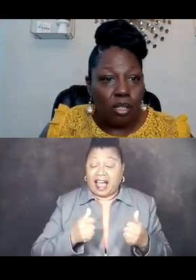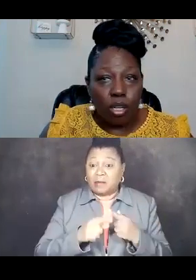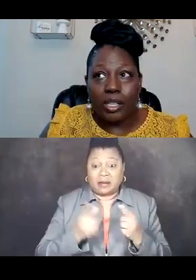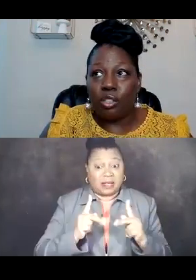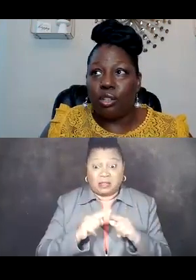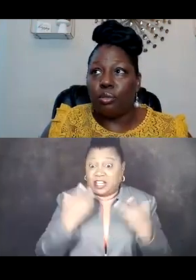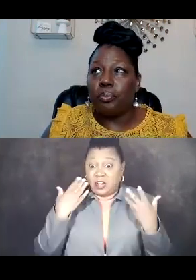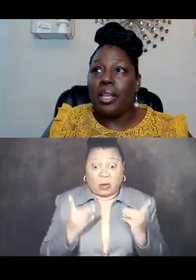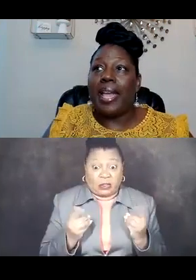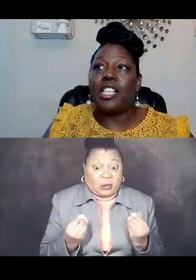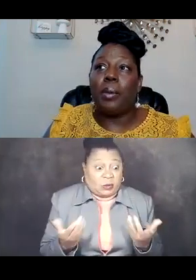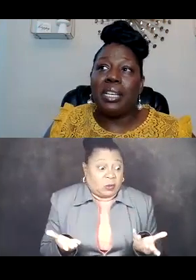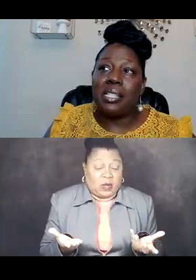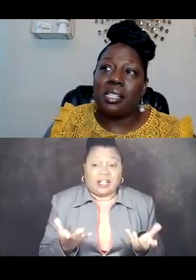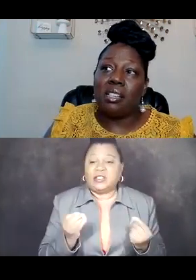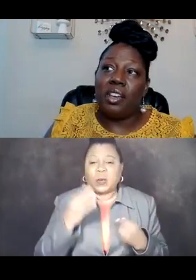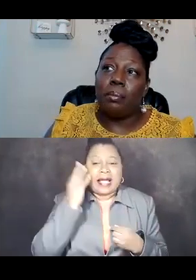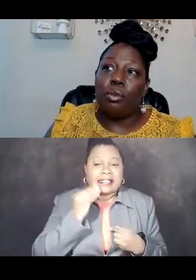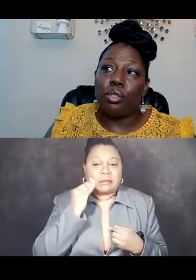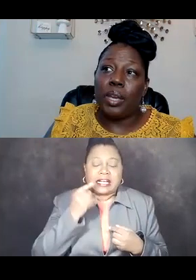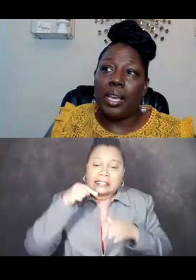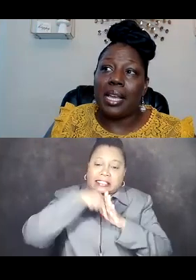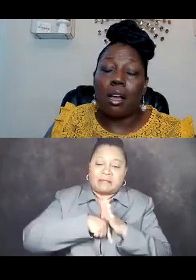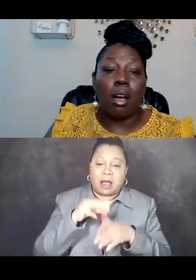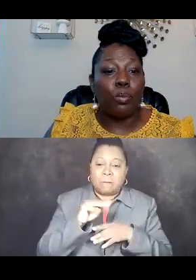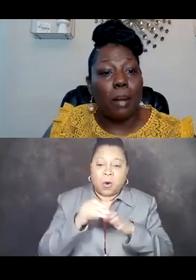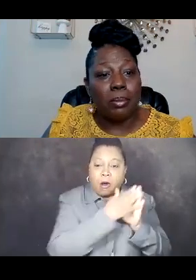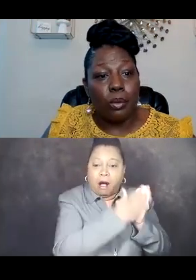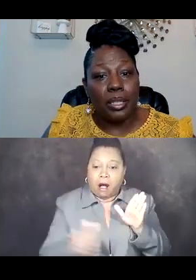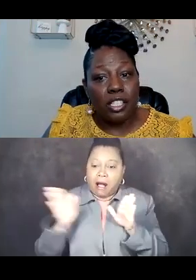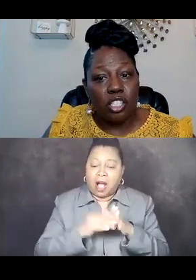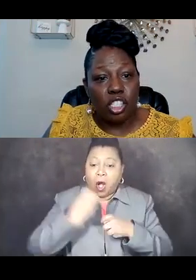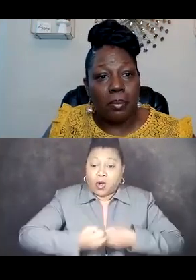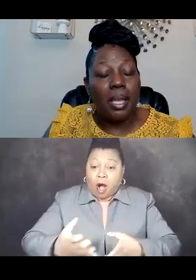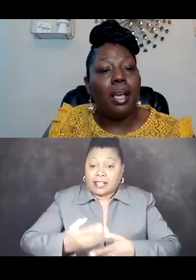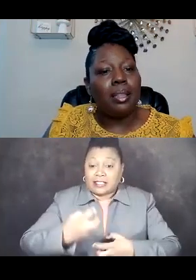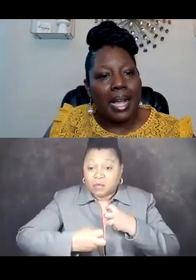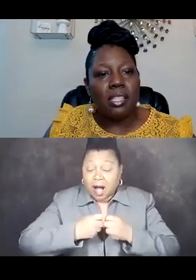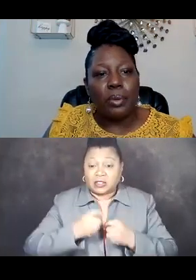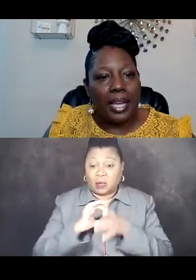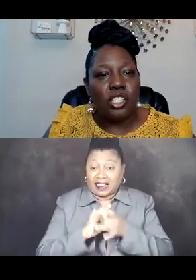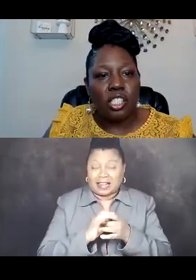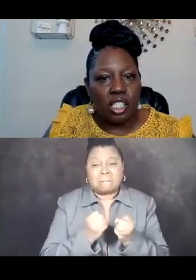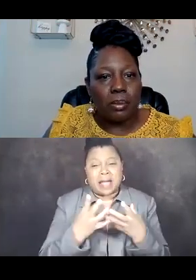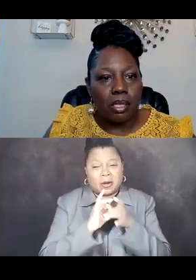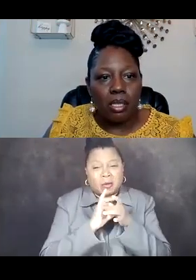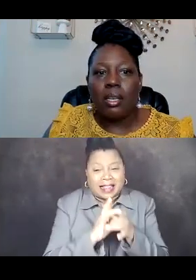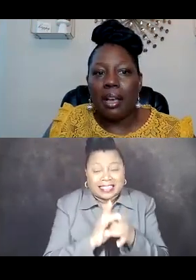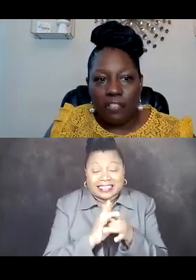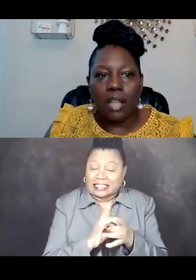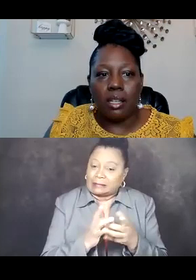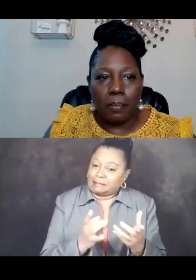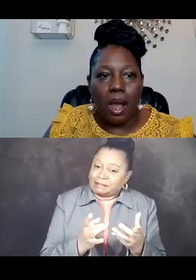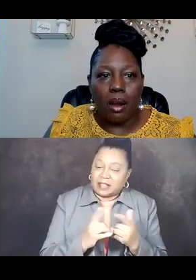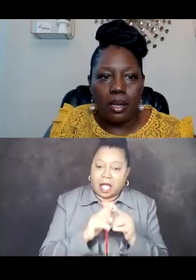people didn't know what to do. Experiencing severe mood swings that cause problems in relationship. Lots of relationships